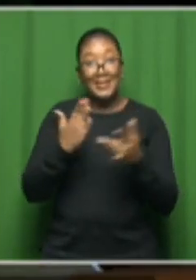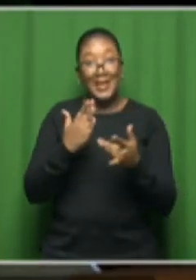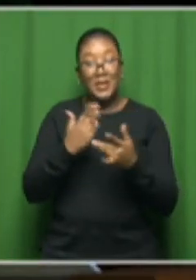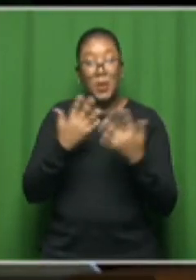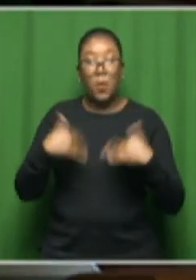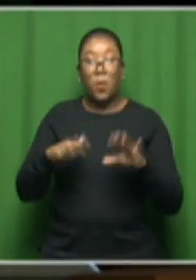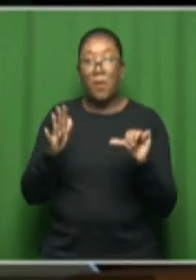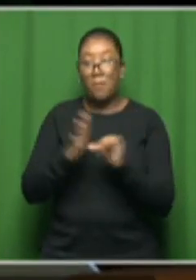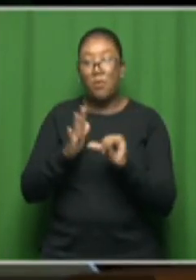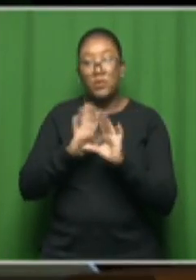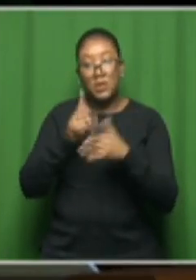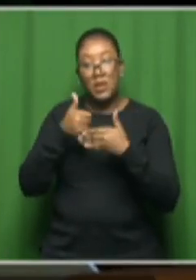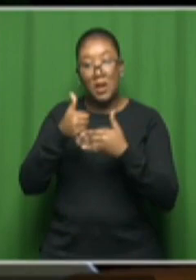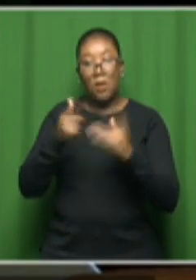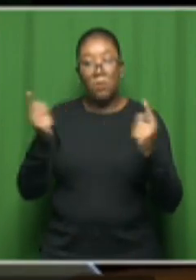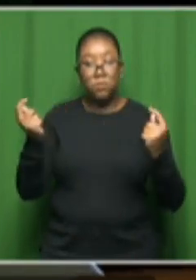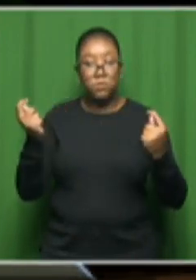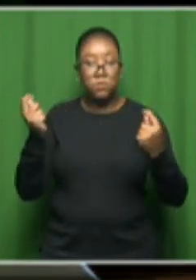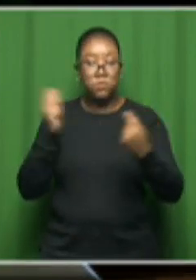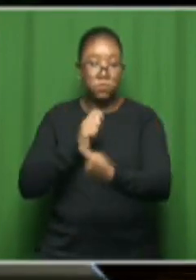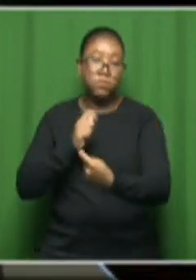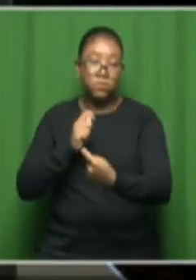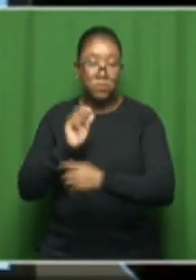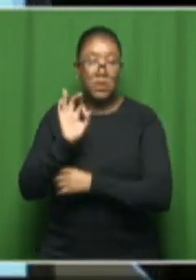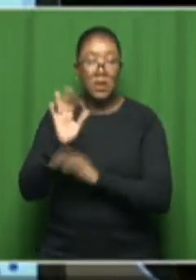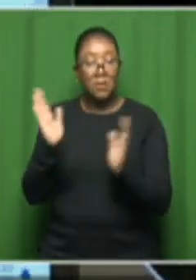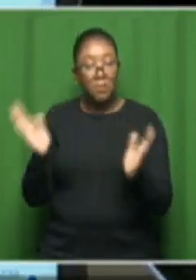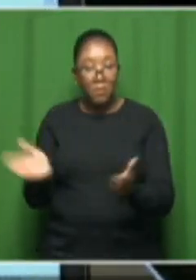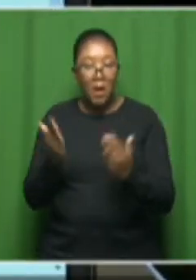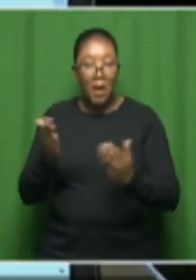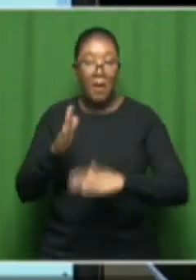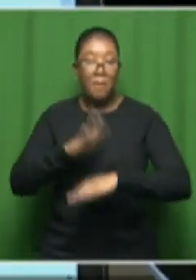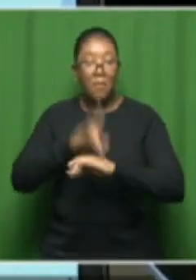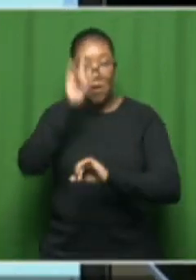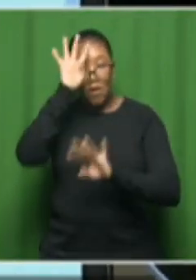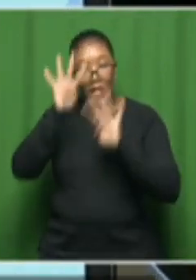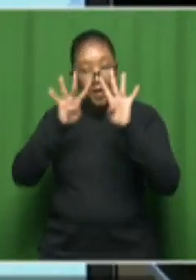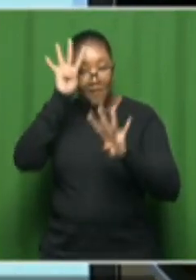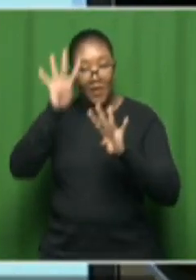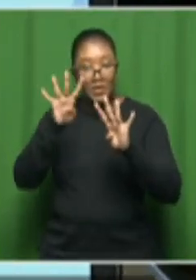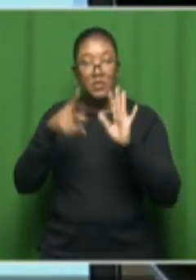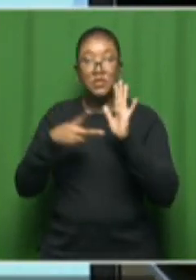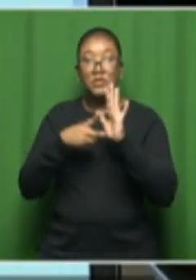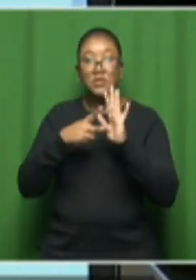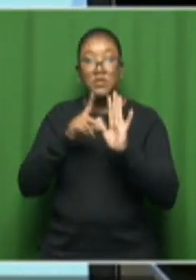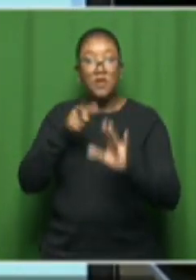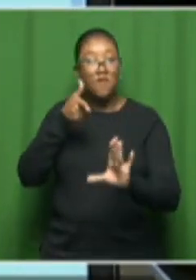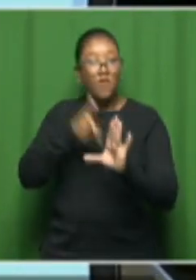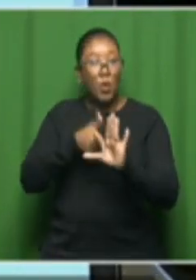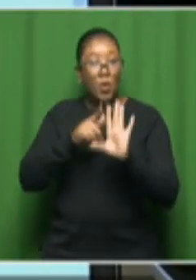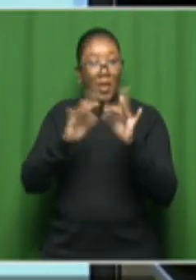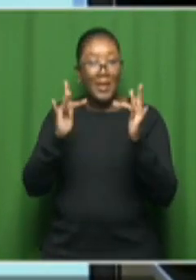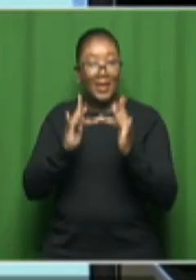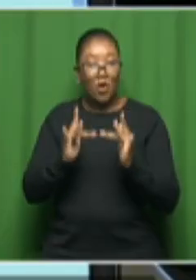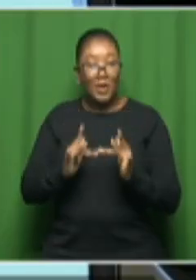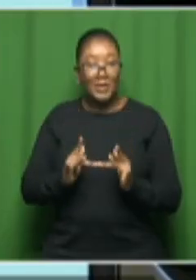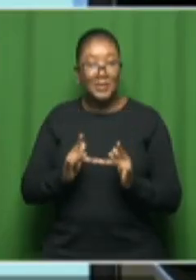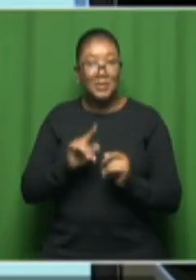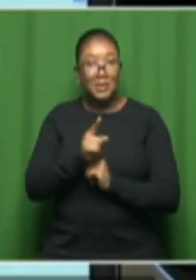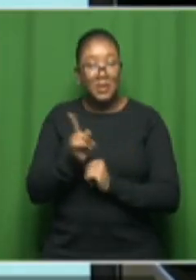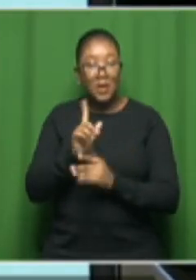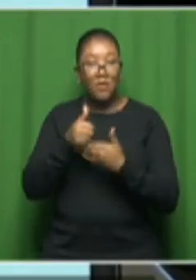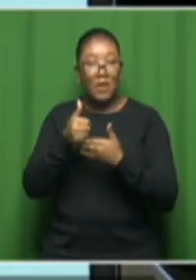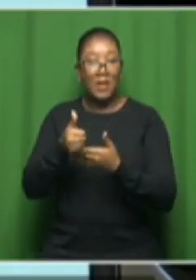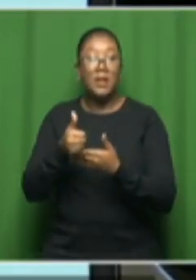role in the industry's evolution, encouraging innovation such as Fuel Connect, which helps fuel retailers to